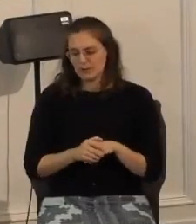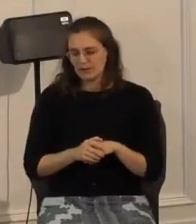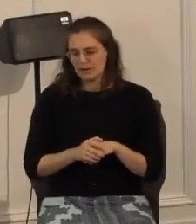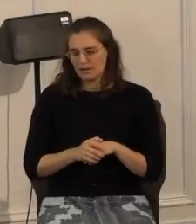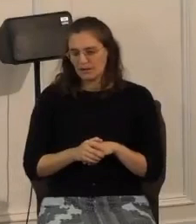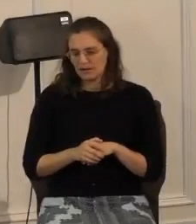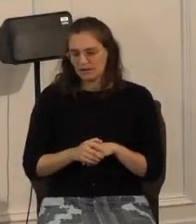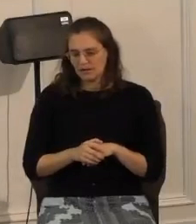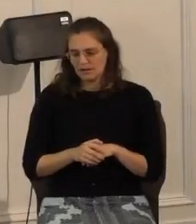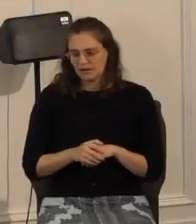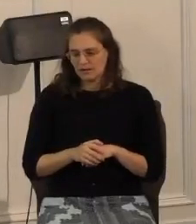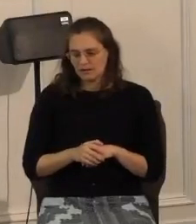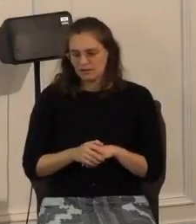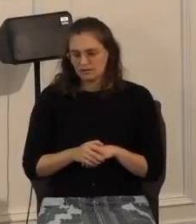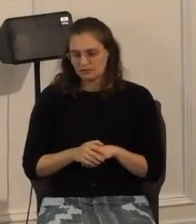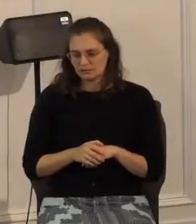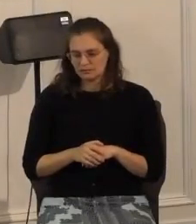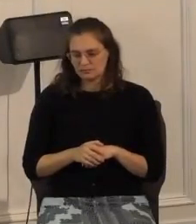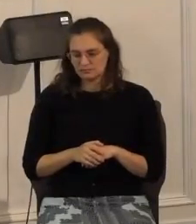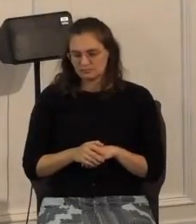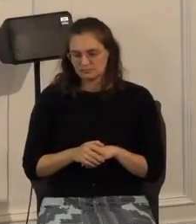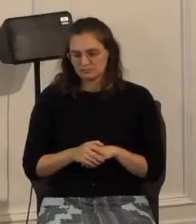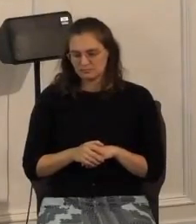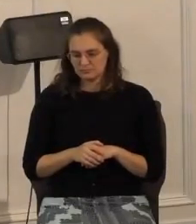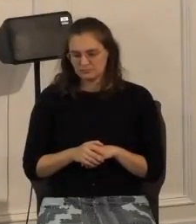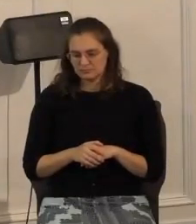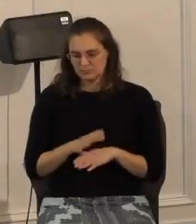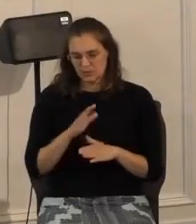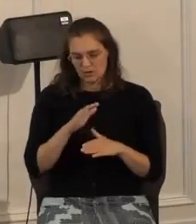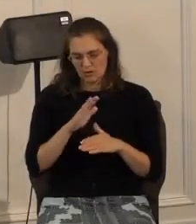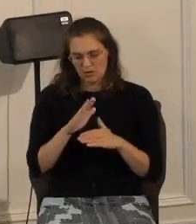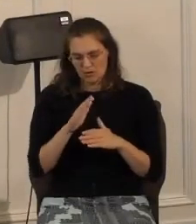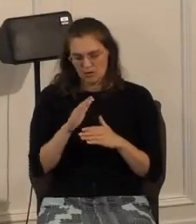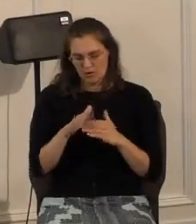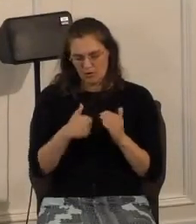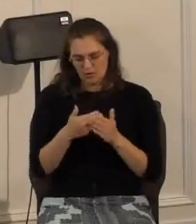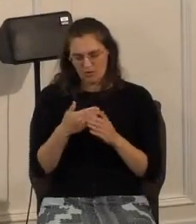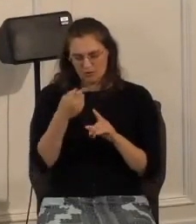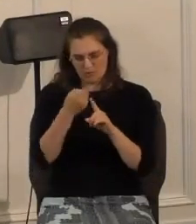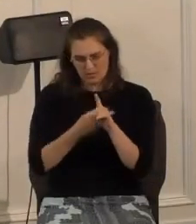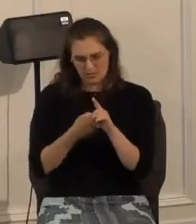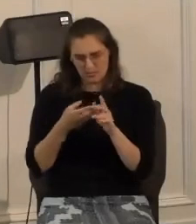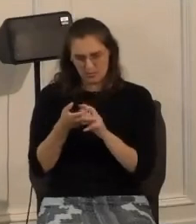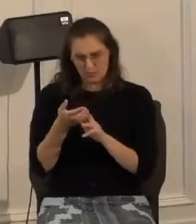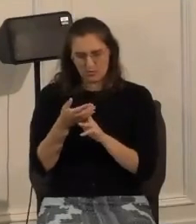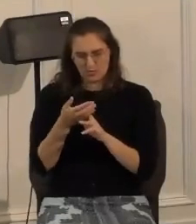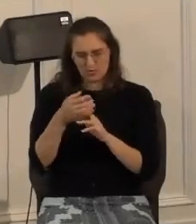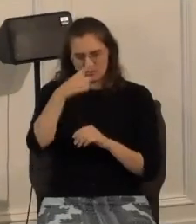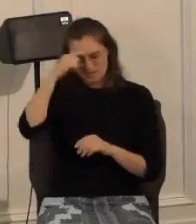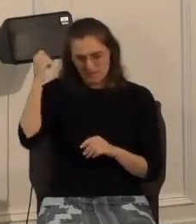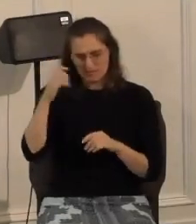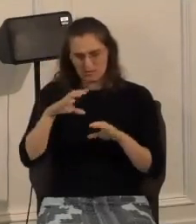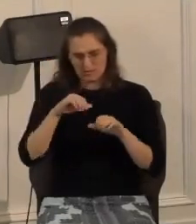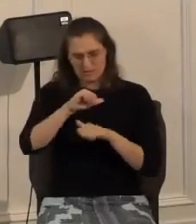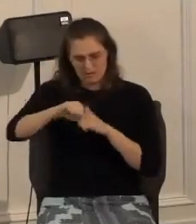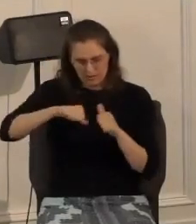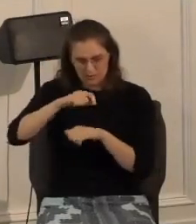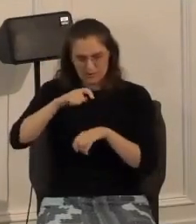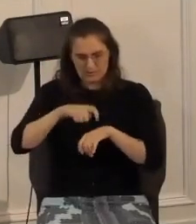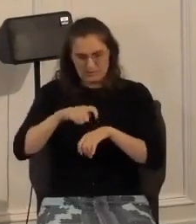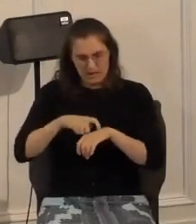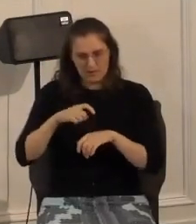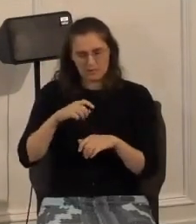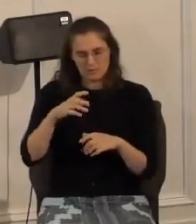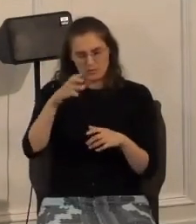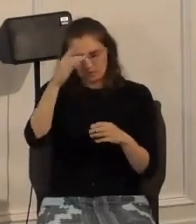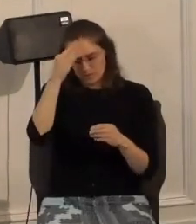summer ministry fellowships. Because, and one of the values that always governs God's people is we think not just of ourselves, but we